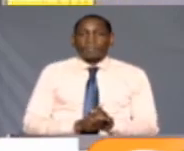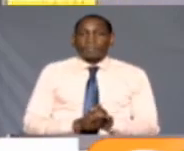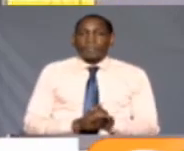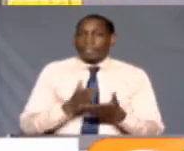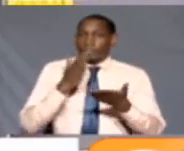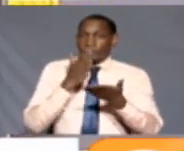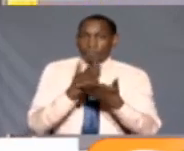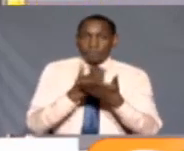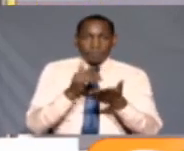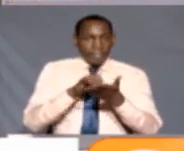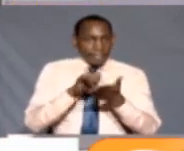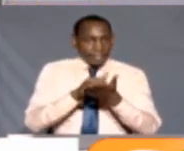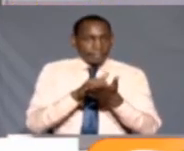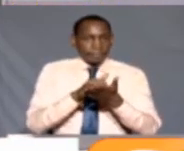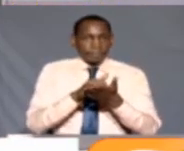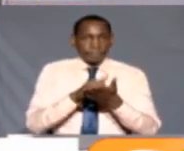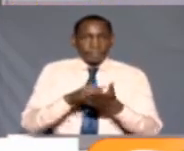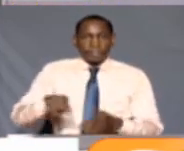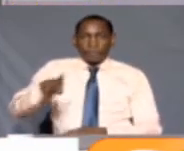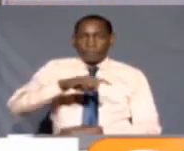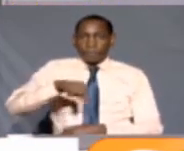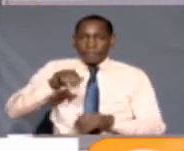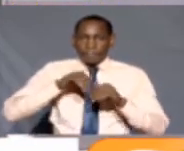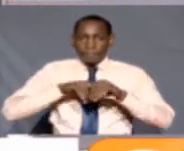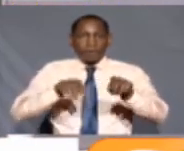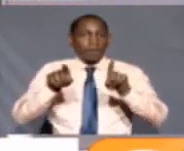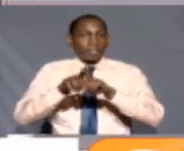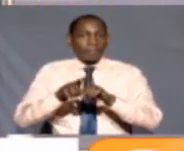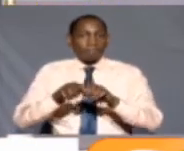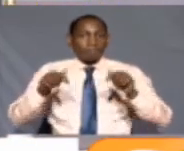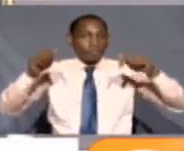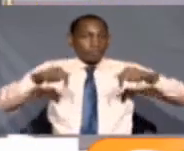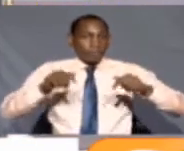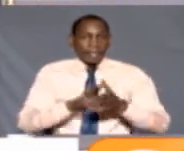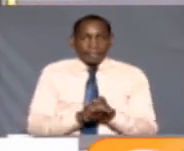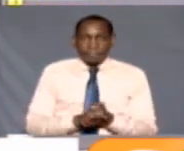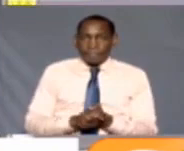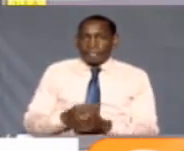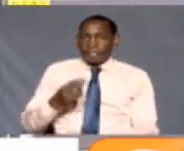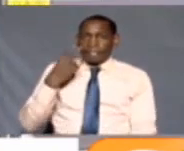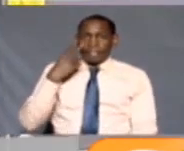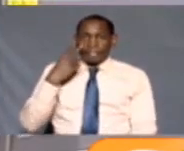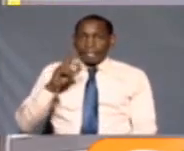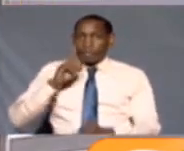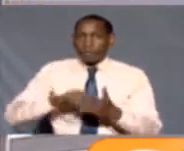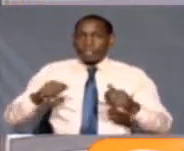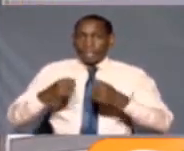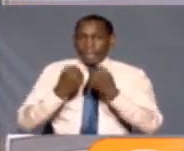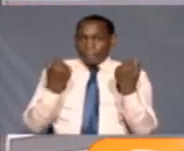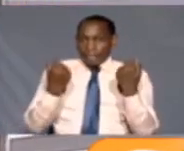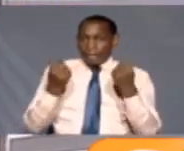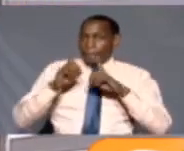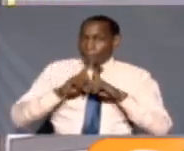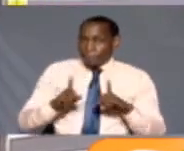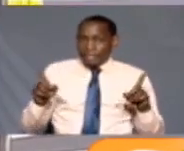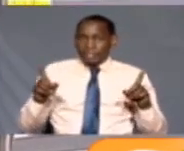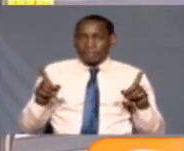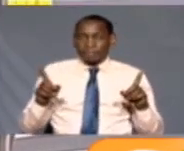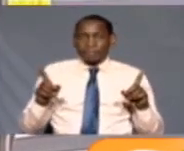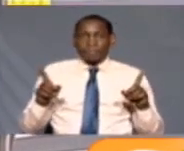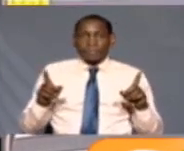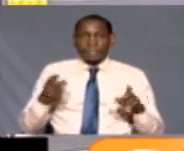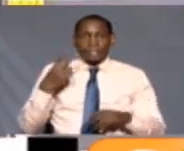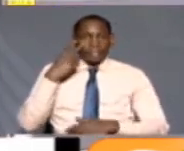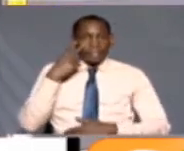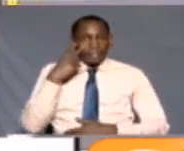Indeed, that is exactly what we are following up on today. So we've seen what has been happening there, but let us take